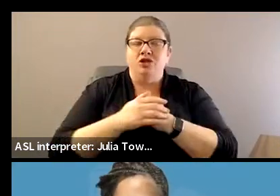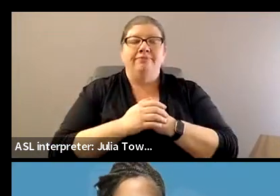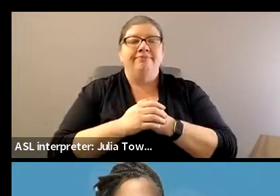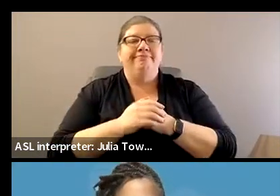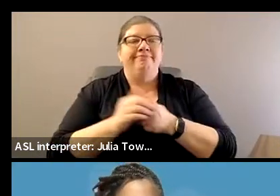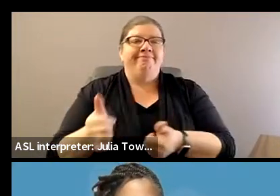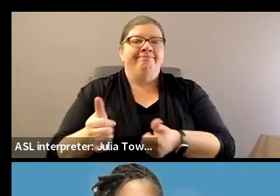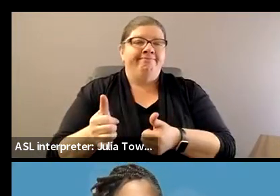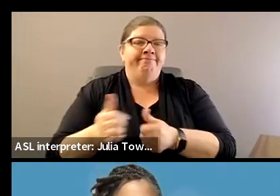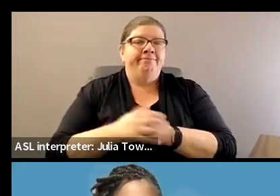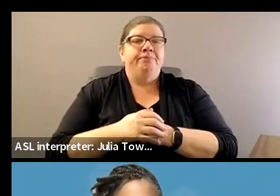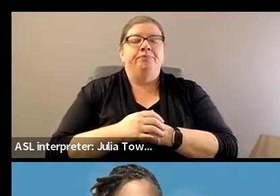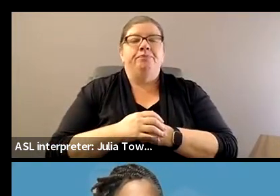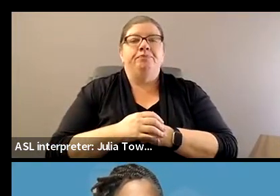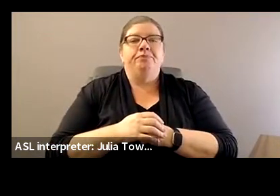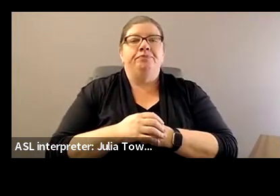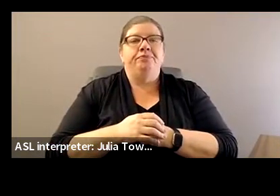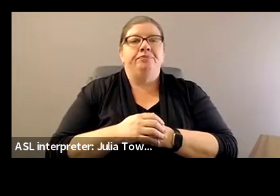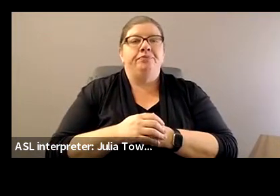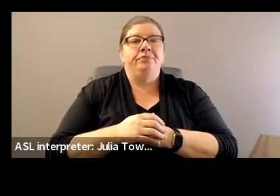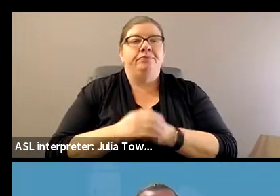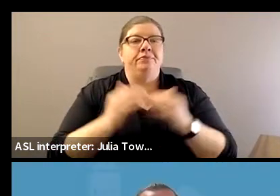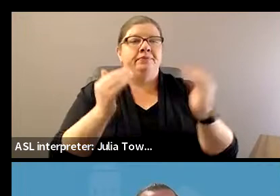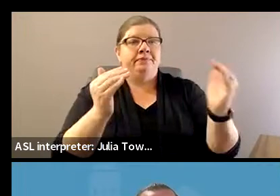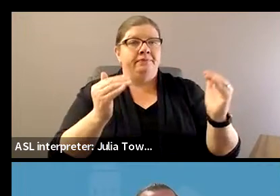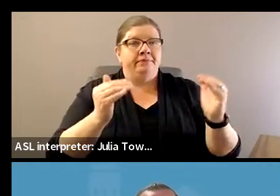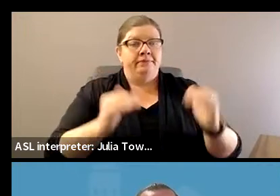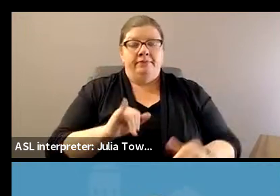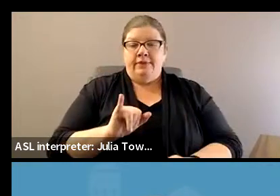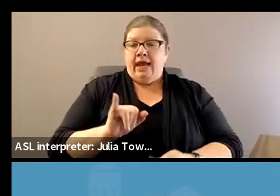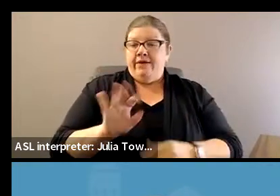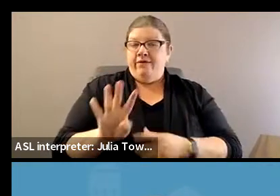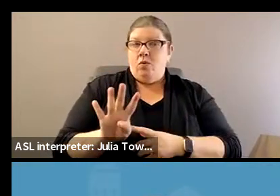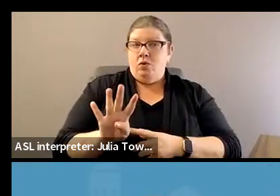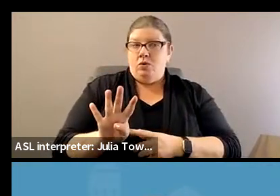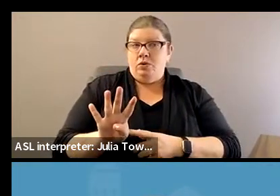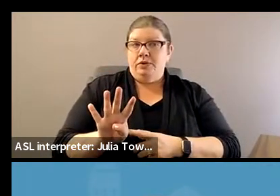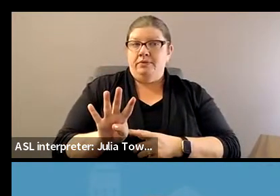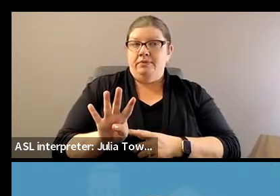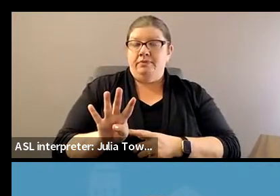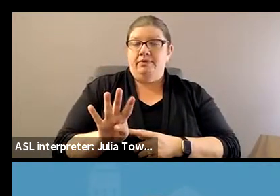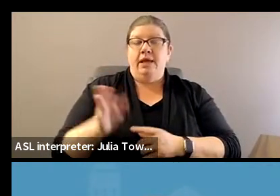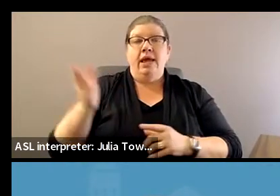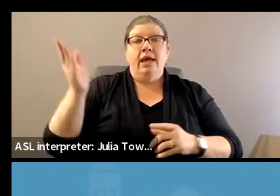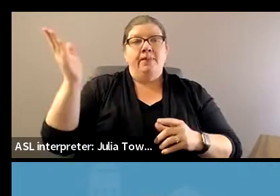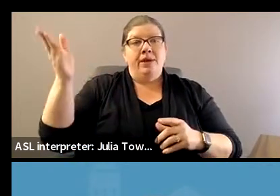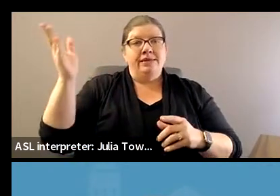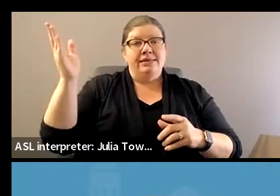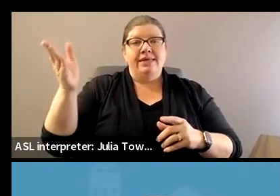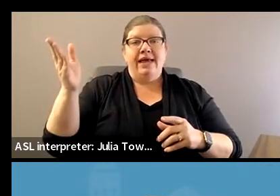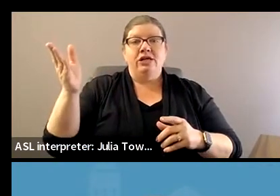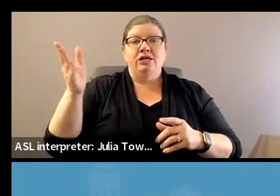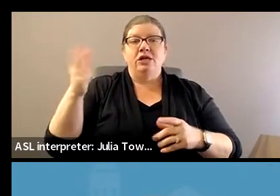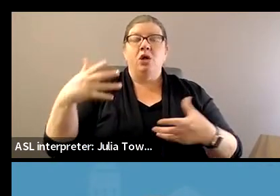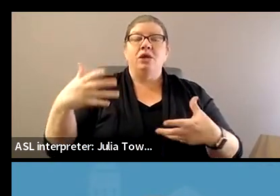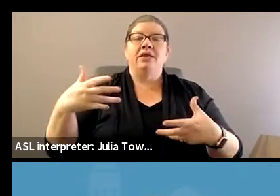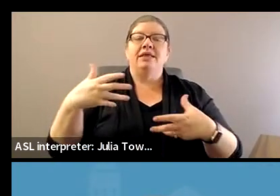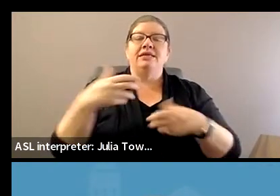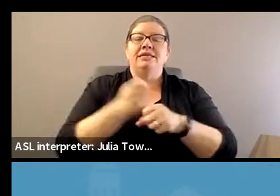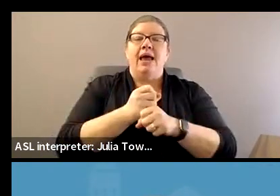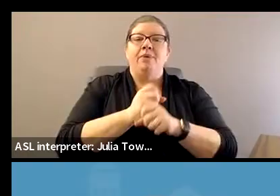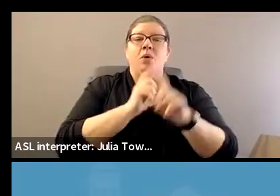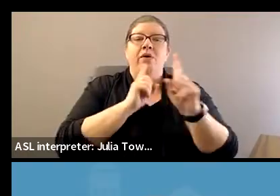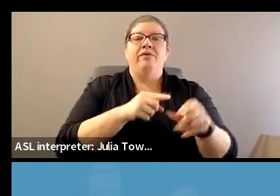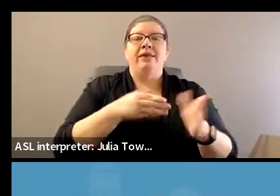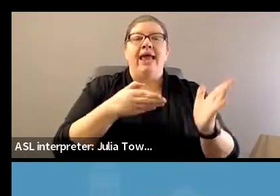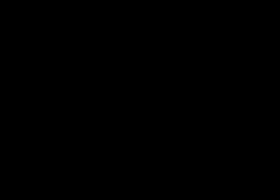Okay. Moving to I4. The presentation and the summary report for the Anti-Blackness